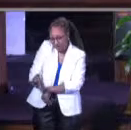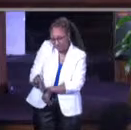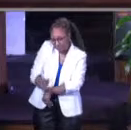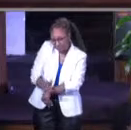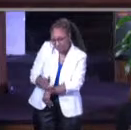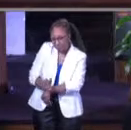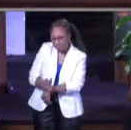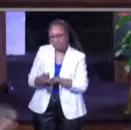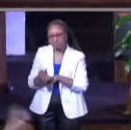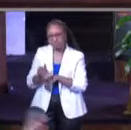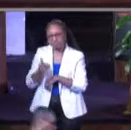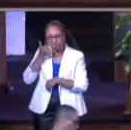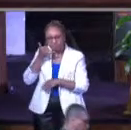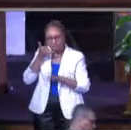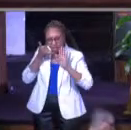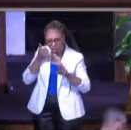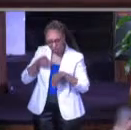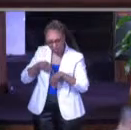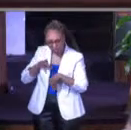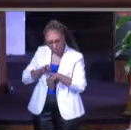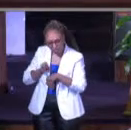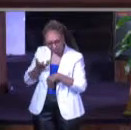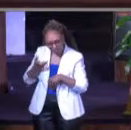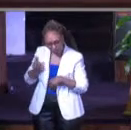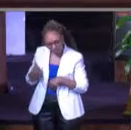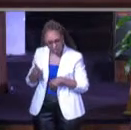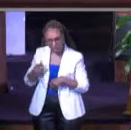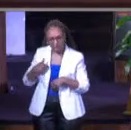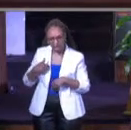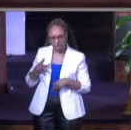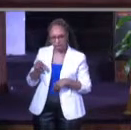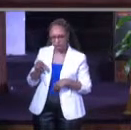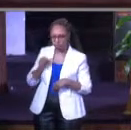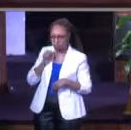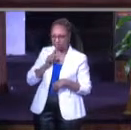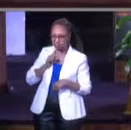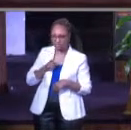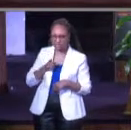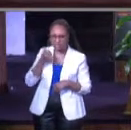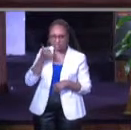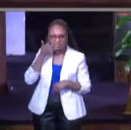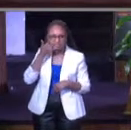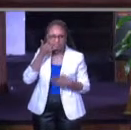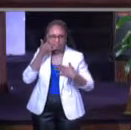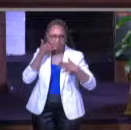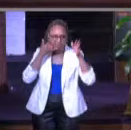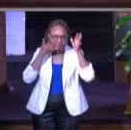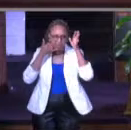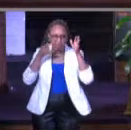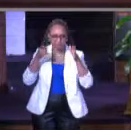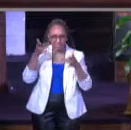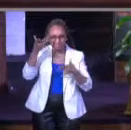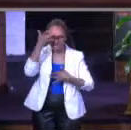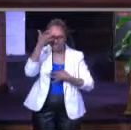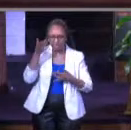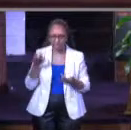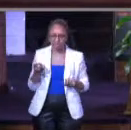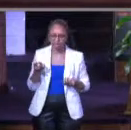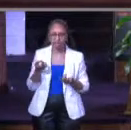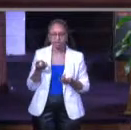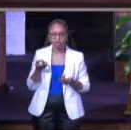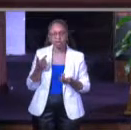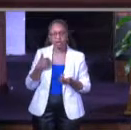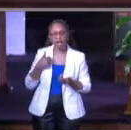o'clock. Picks up, said, Mr. Claiborne, is everything all right? I said, well, no, not really. my dad is sick, and